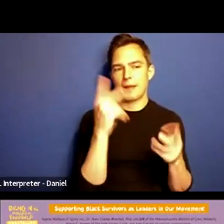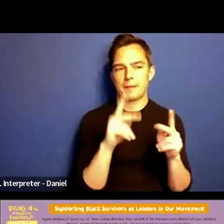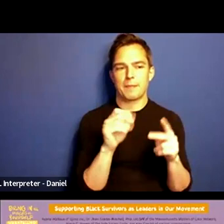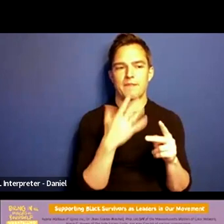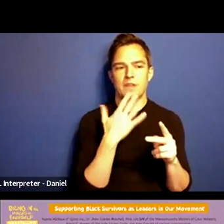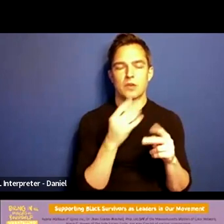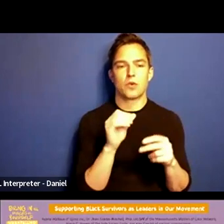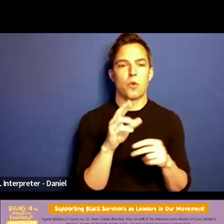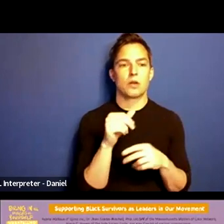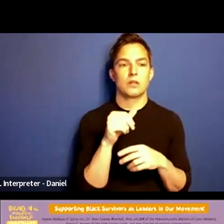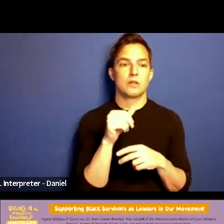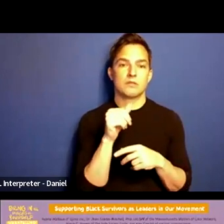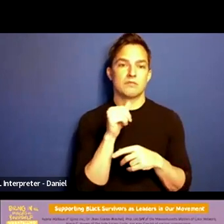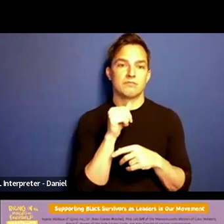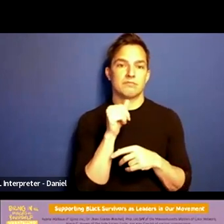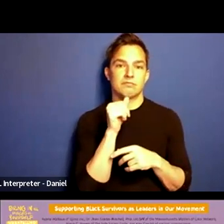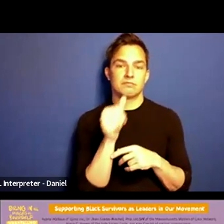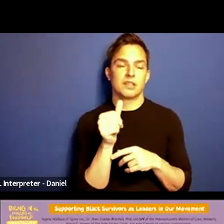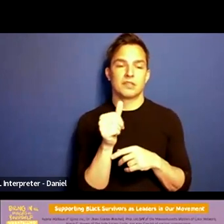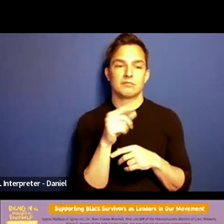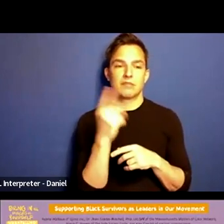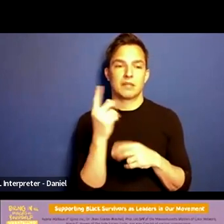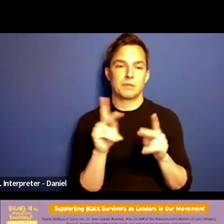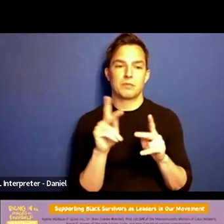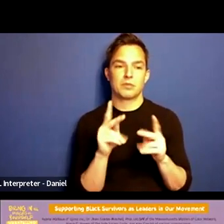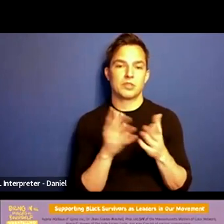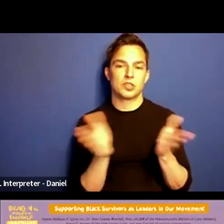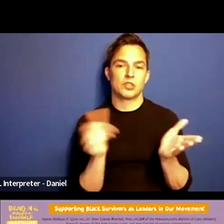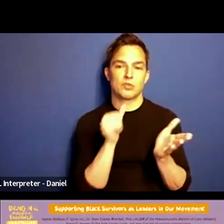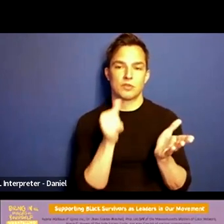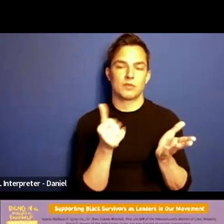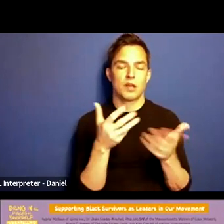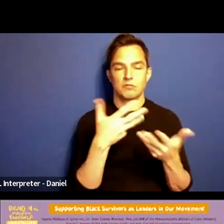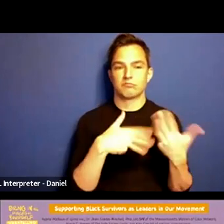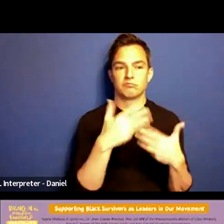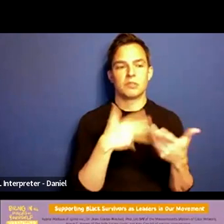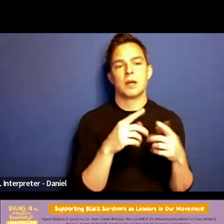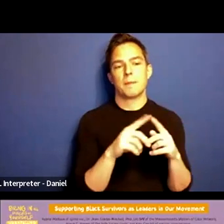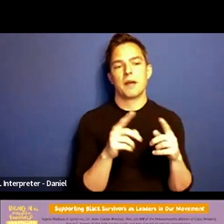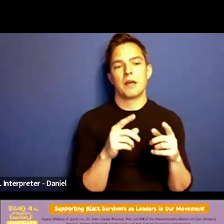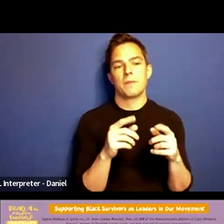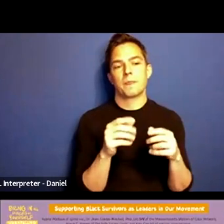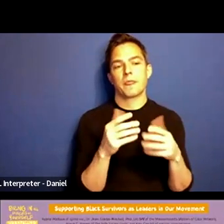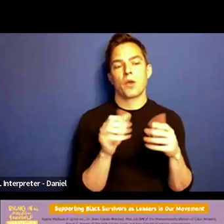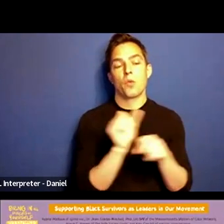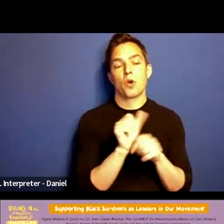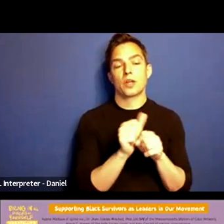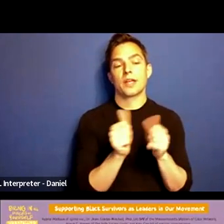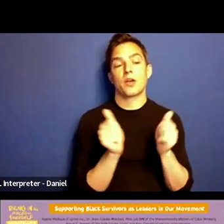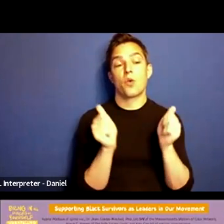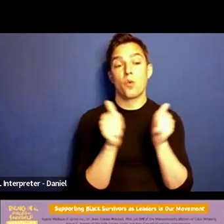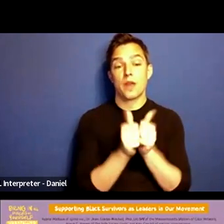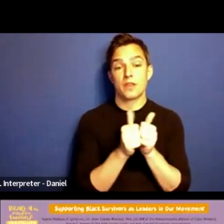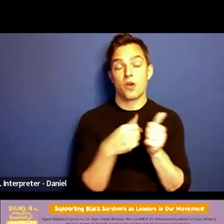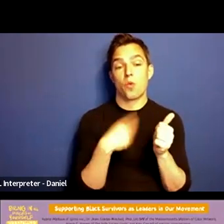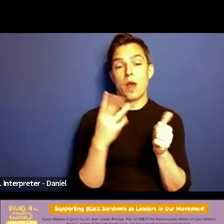just non-Black people in general. But I think that when it comes to working alongside